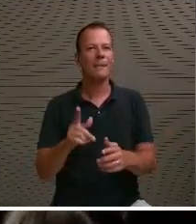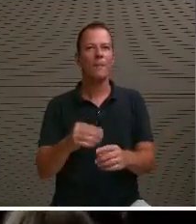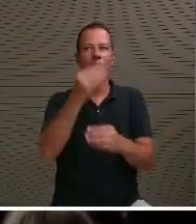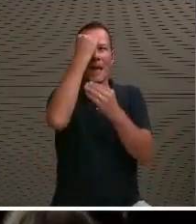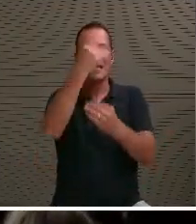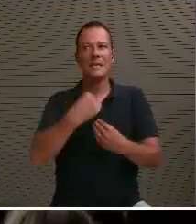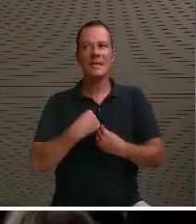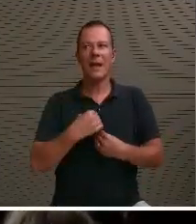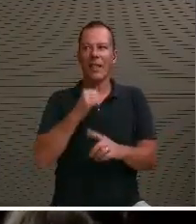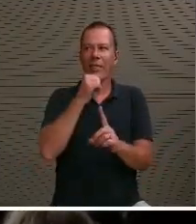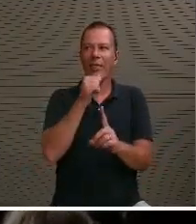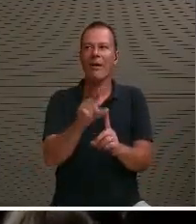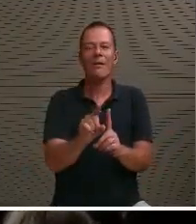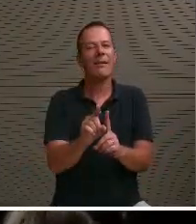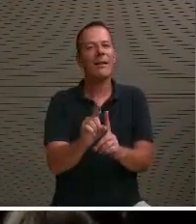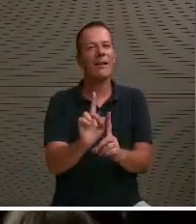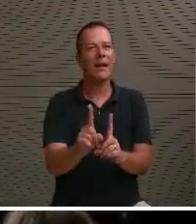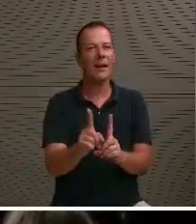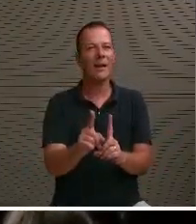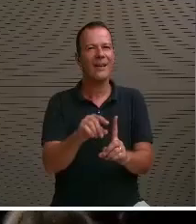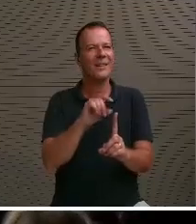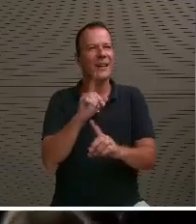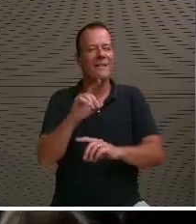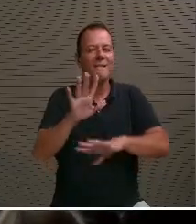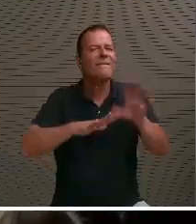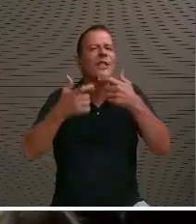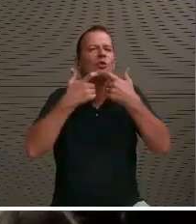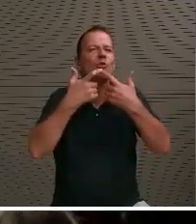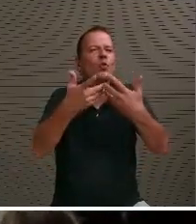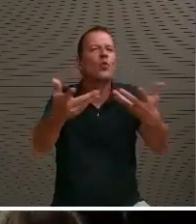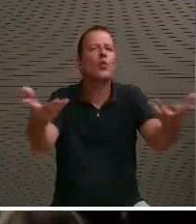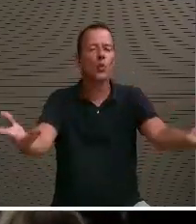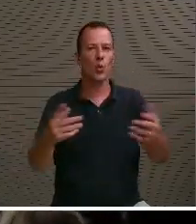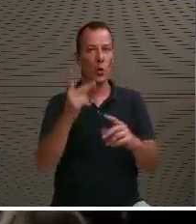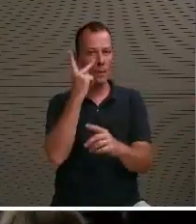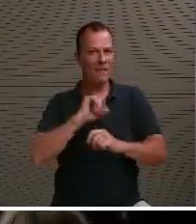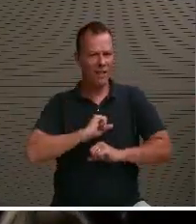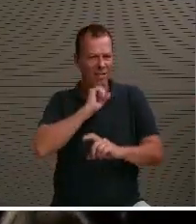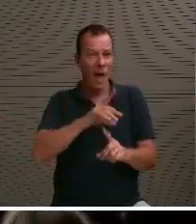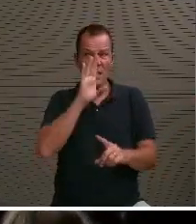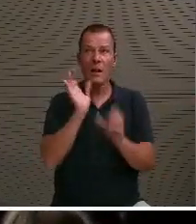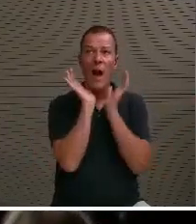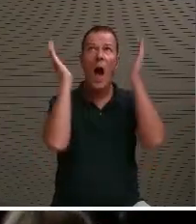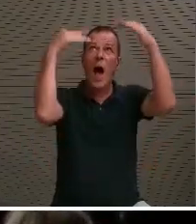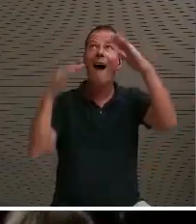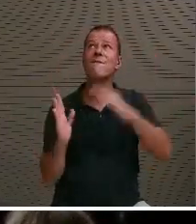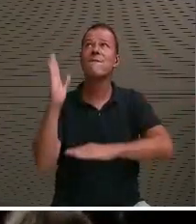they have always taught me that I could do everything in my life. If I wanted to be an astronaut, I could be. So everything was